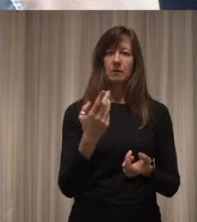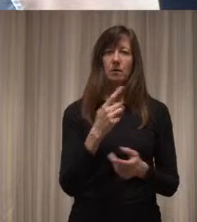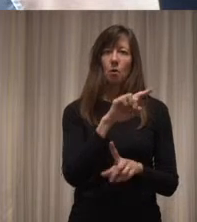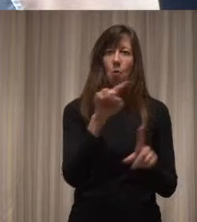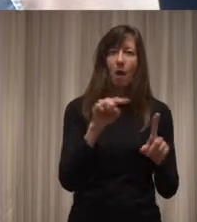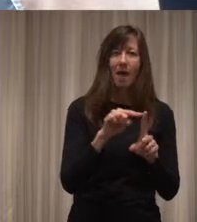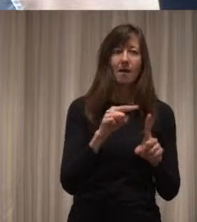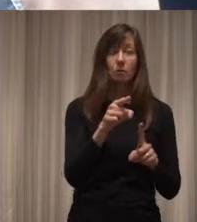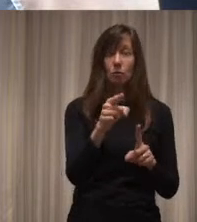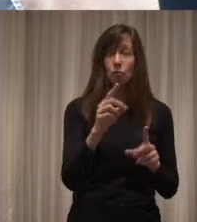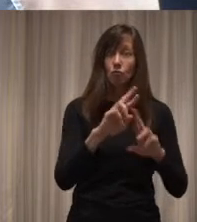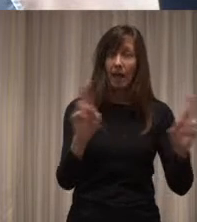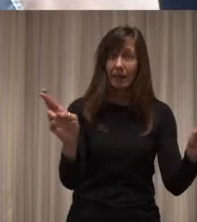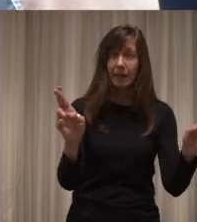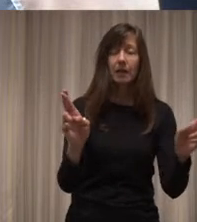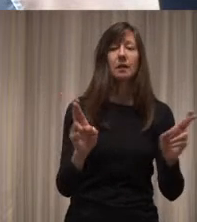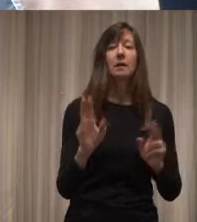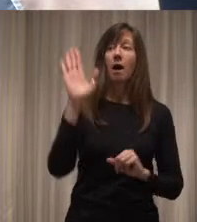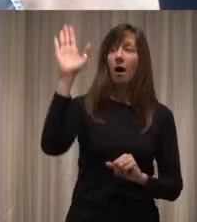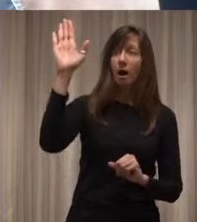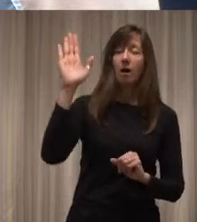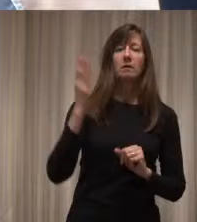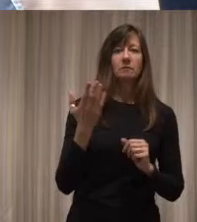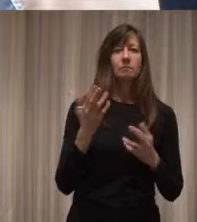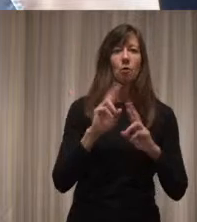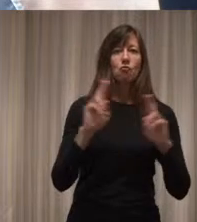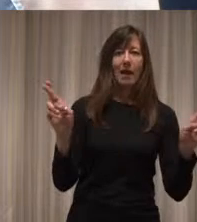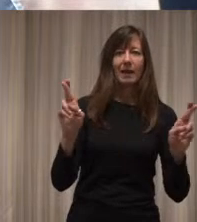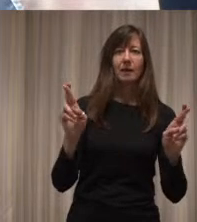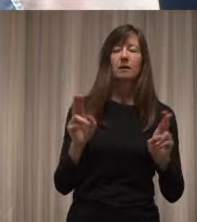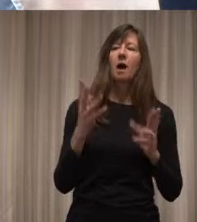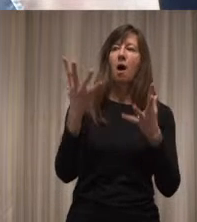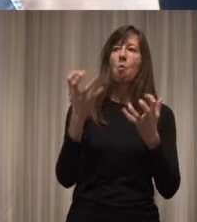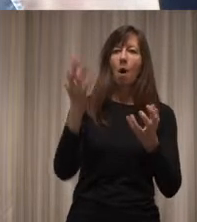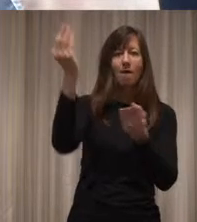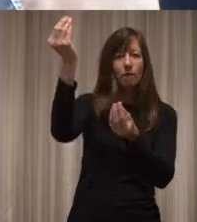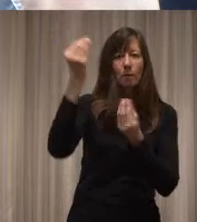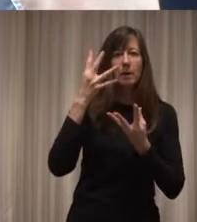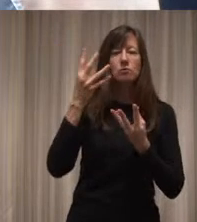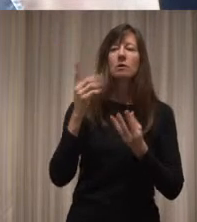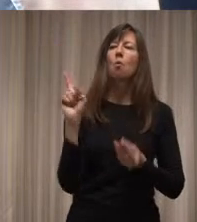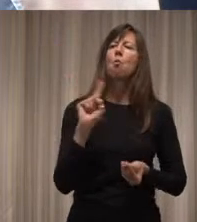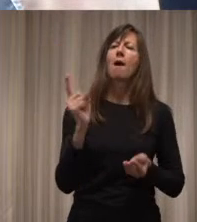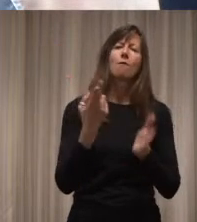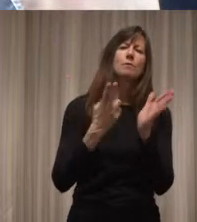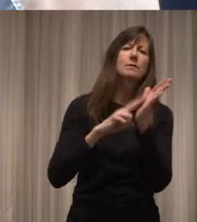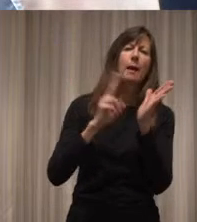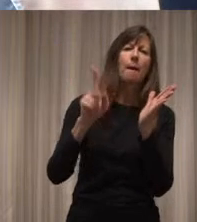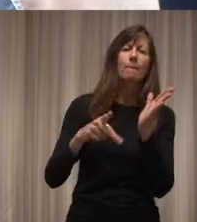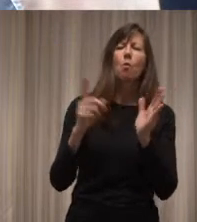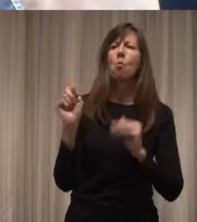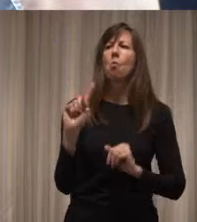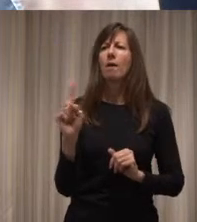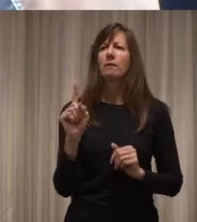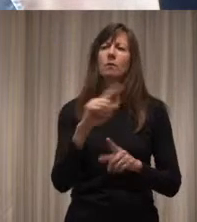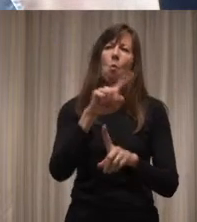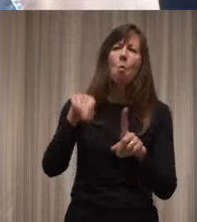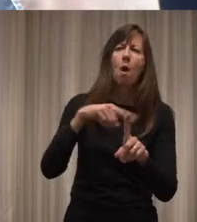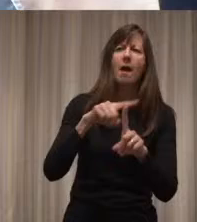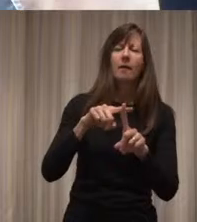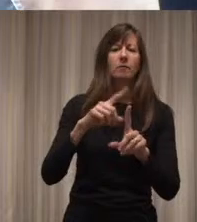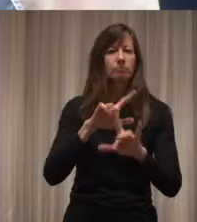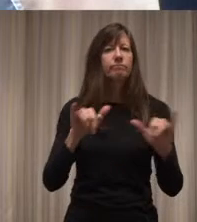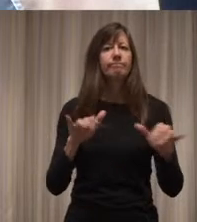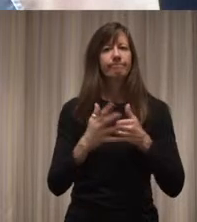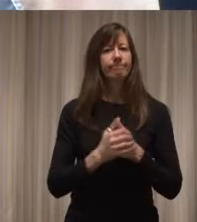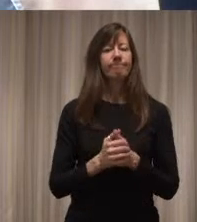about where and how to sign up and so on and so forth. So if you are out there and wondering when you'll be